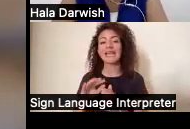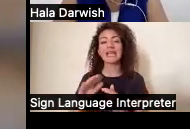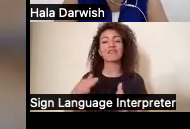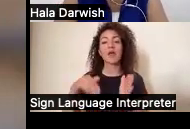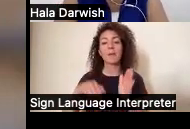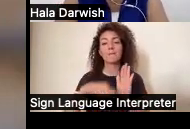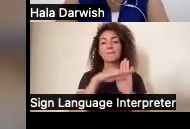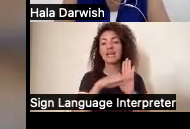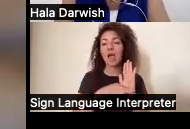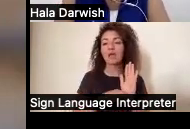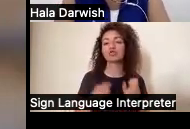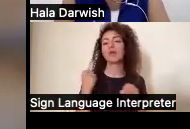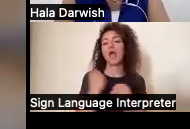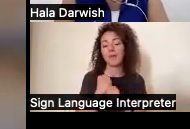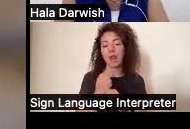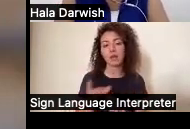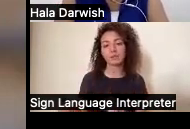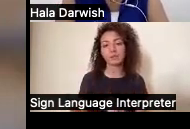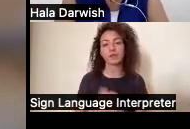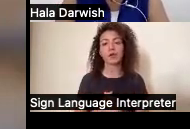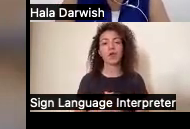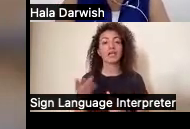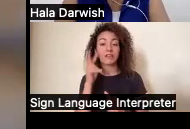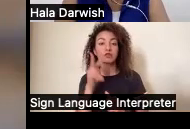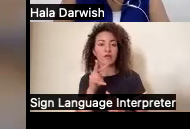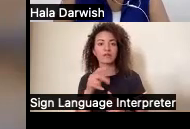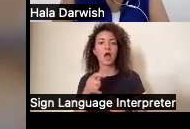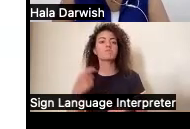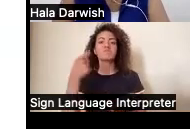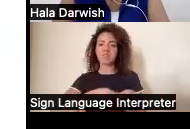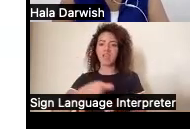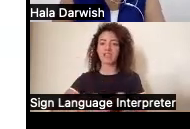evidence generated from this program, so you can all